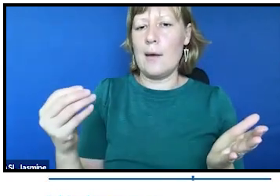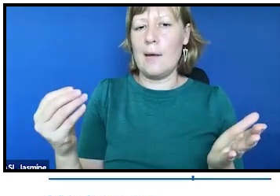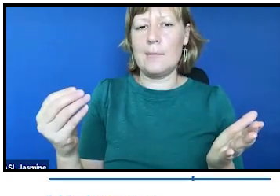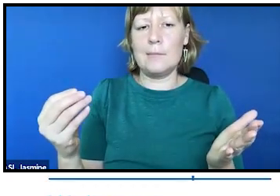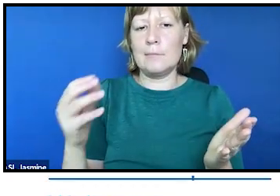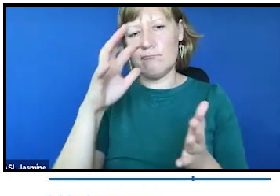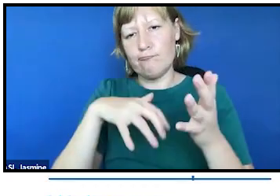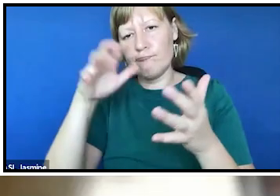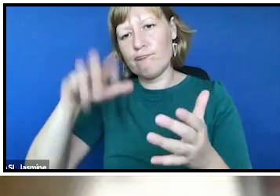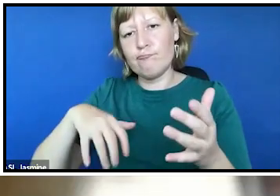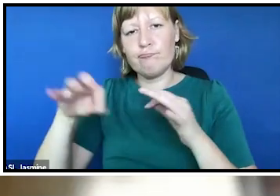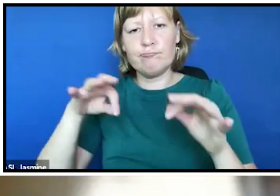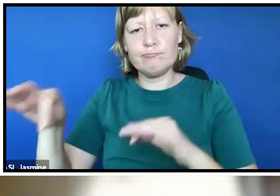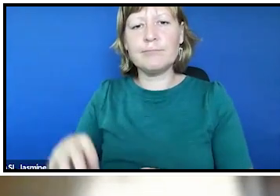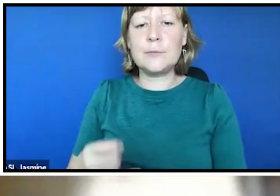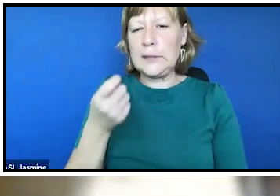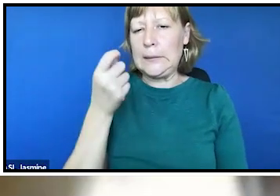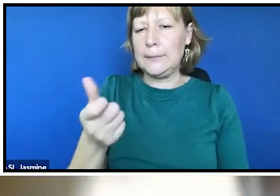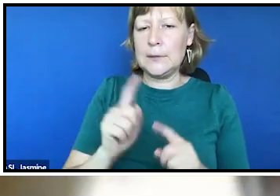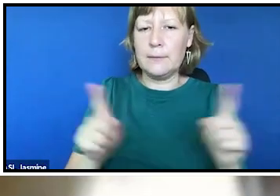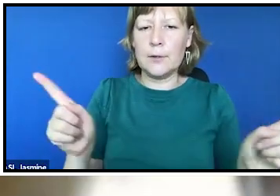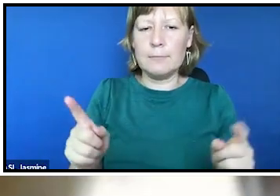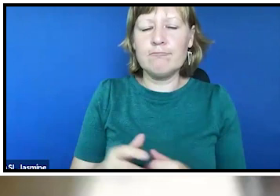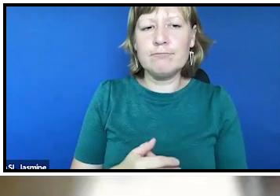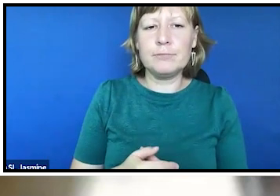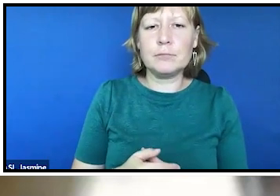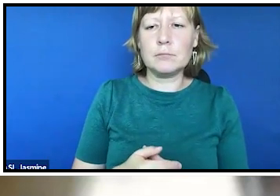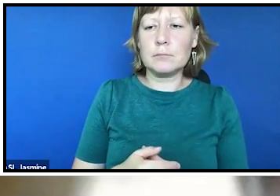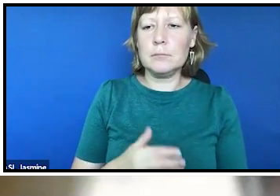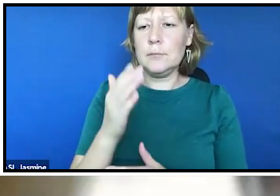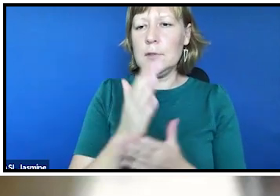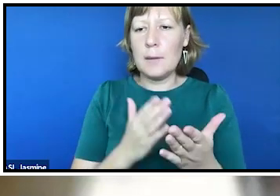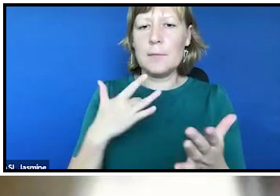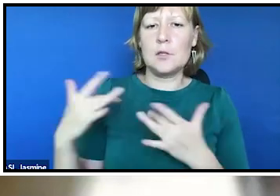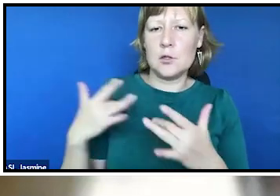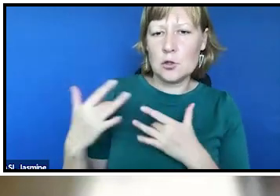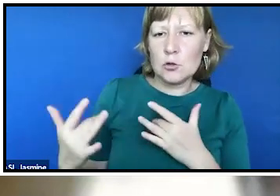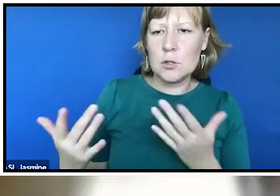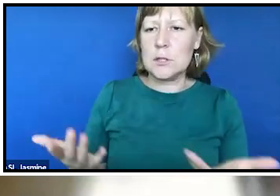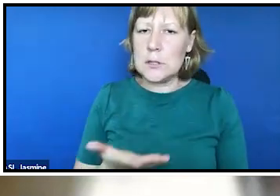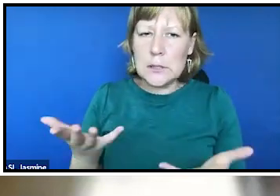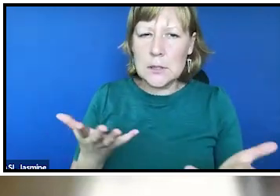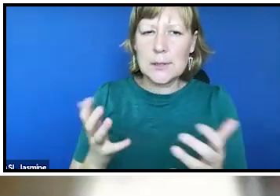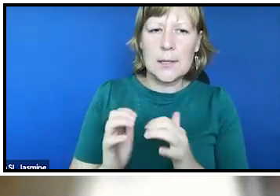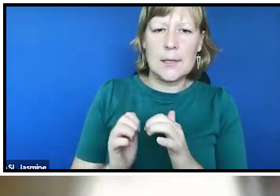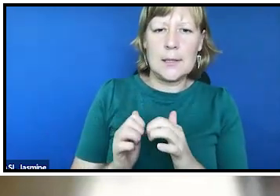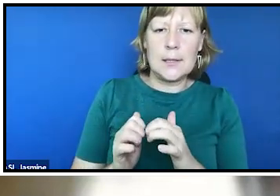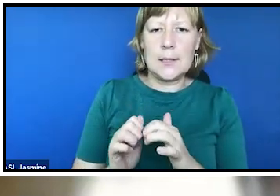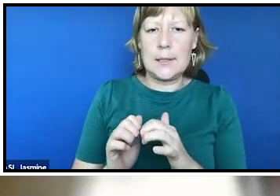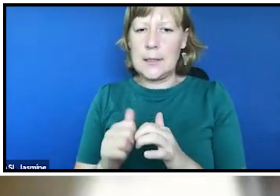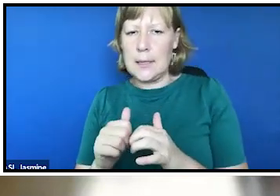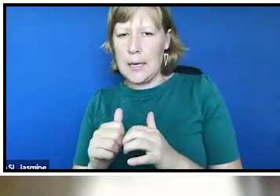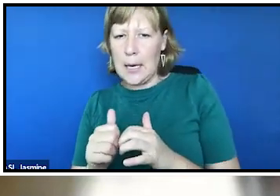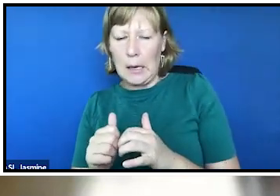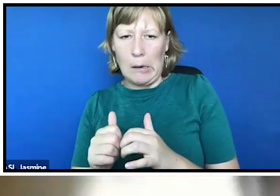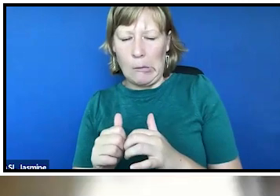it's a little bit different, and so I know that there's been some concerns with regards to how do we get there, right? Because the website can be